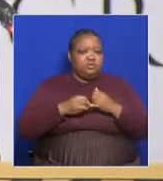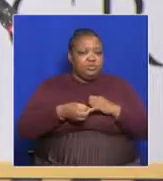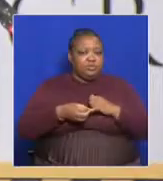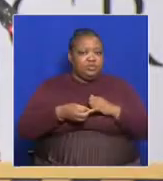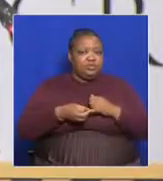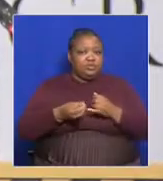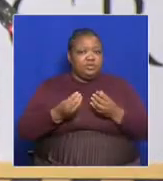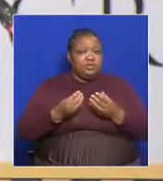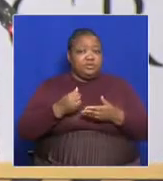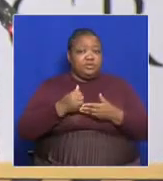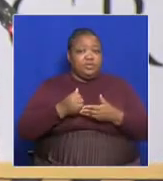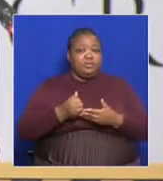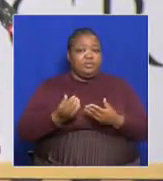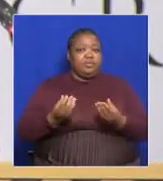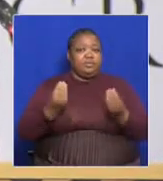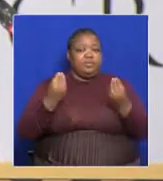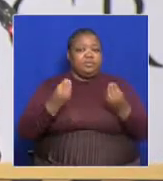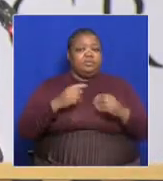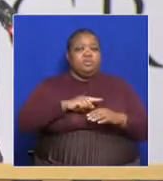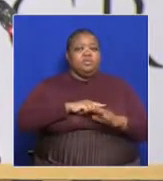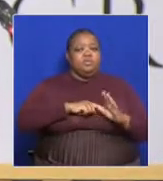also flagged it.